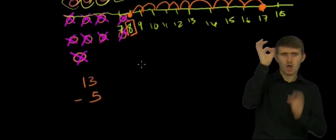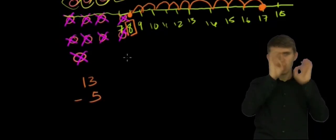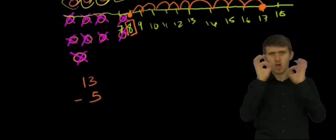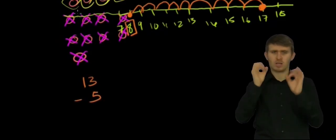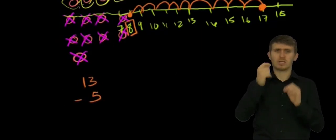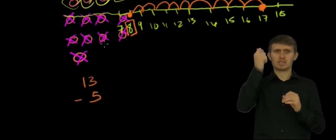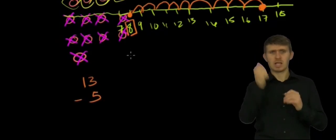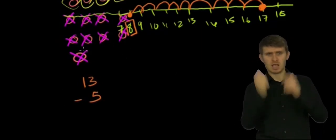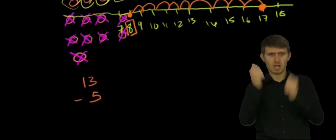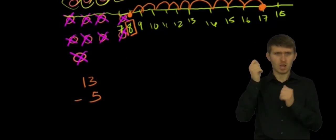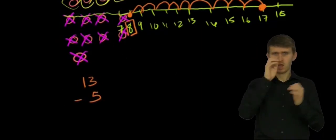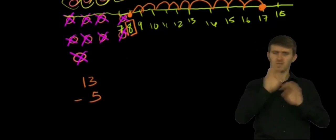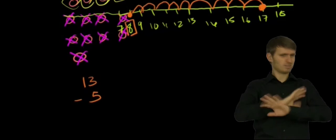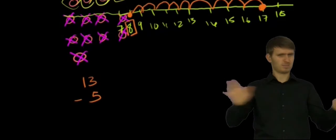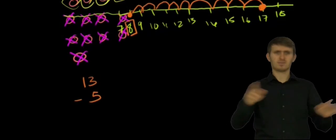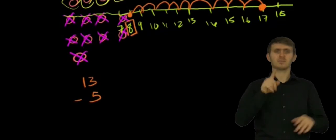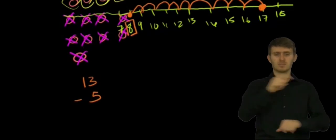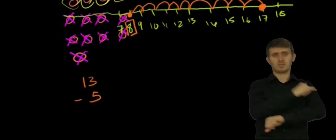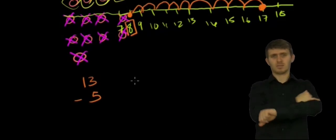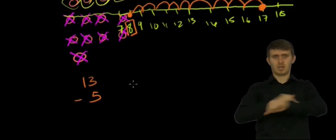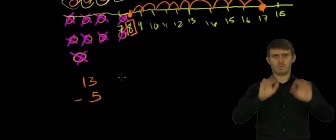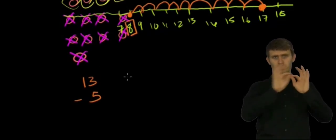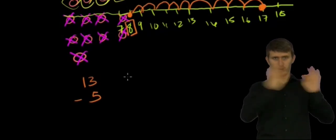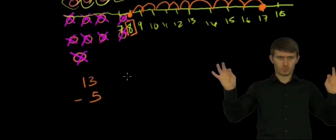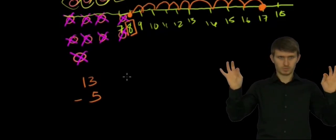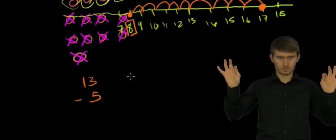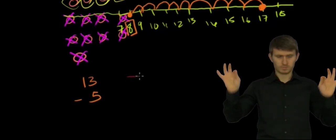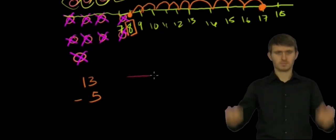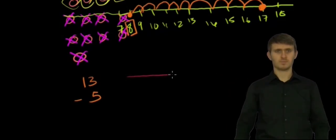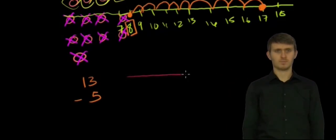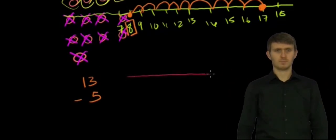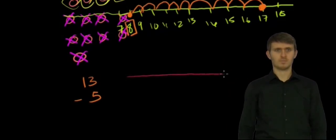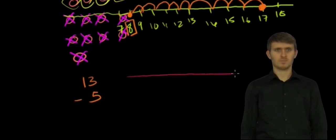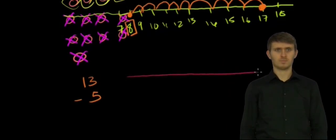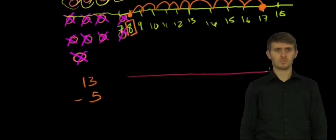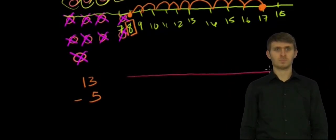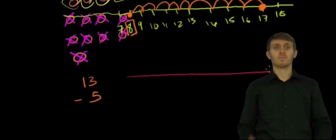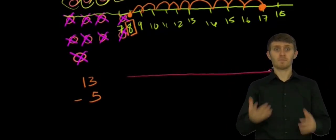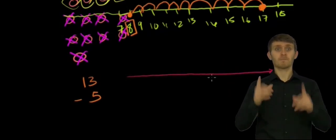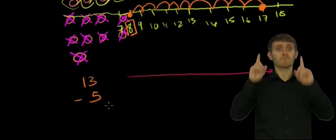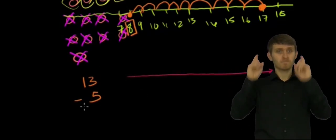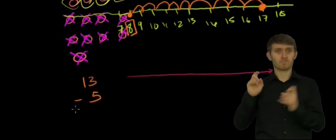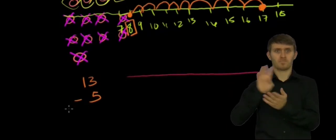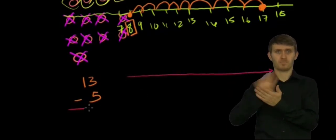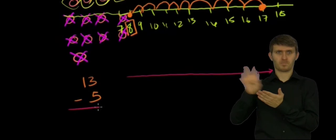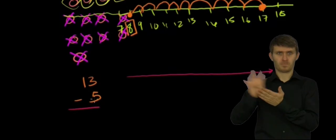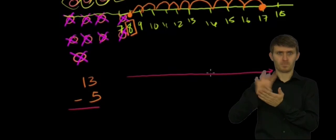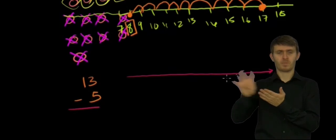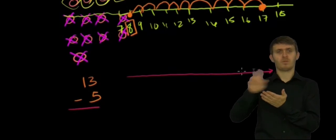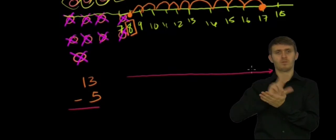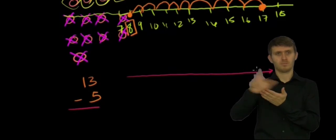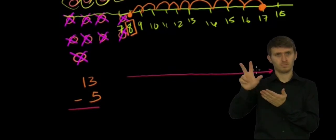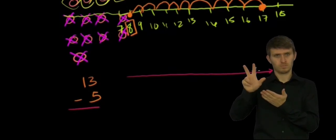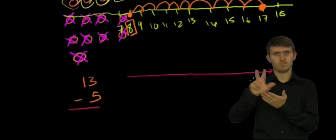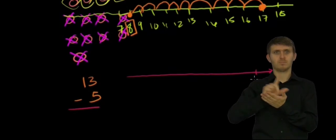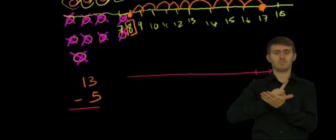again, I'm not going to do the whole circles or the berries this time. I'm just going to draw the number line. Just draw the number line like that. And